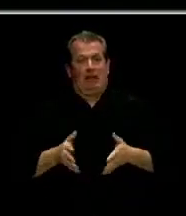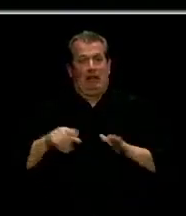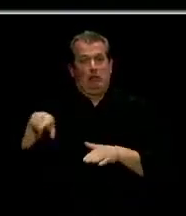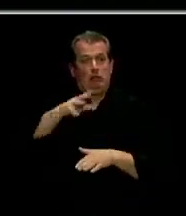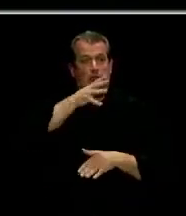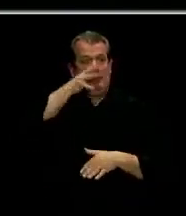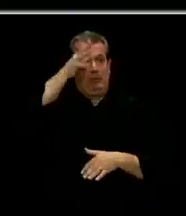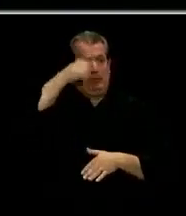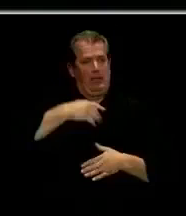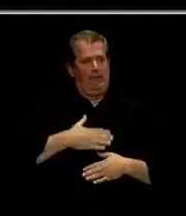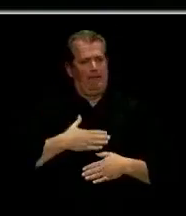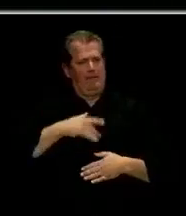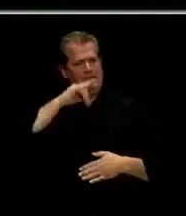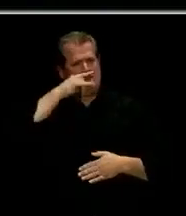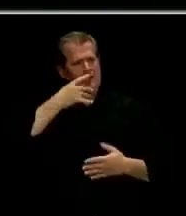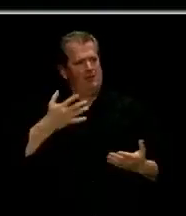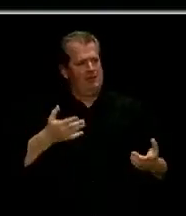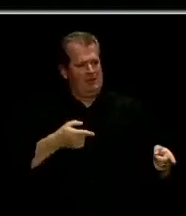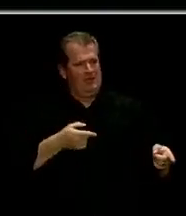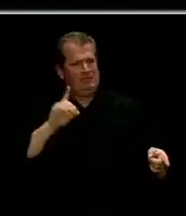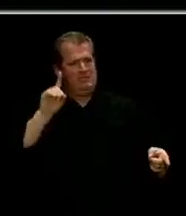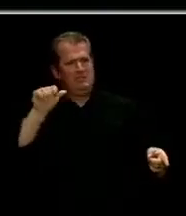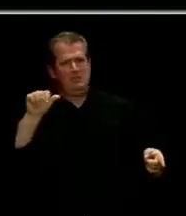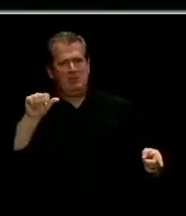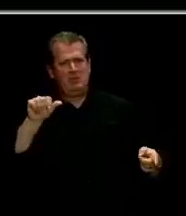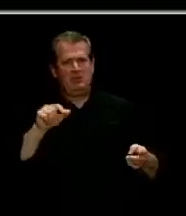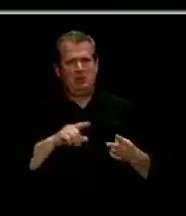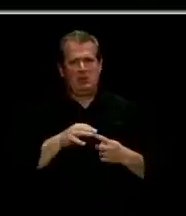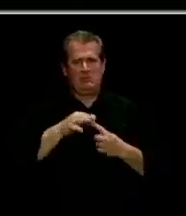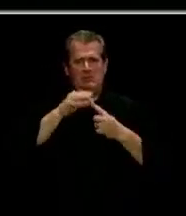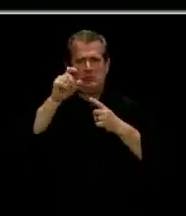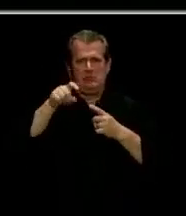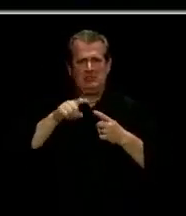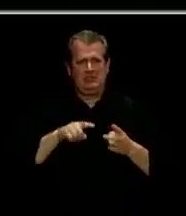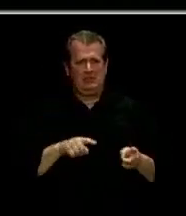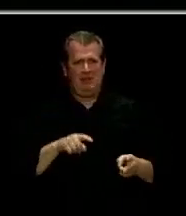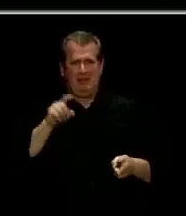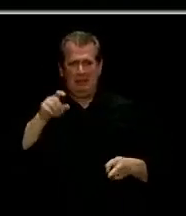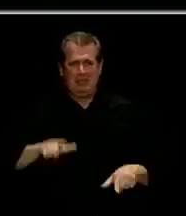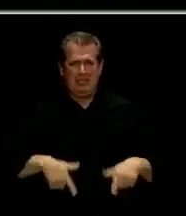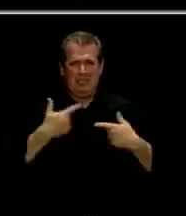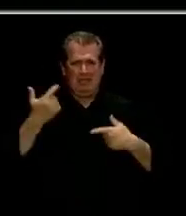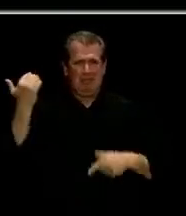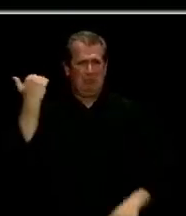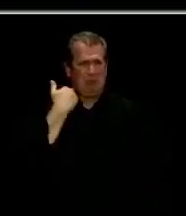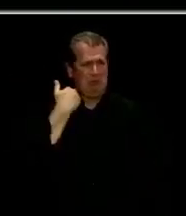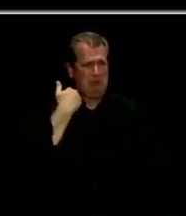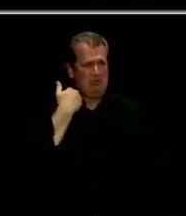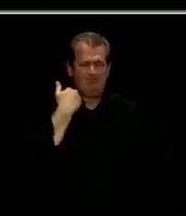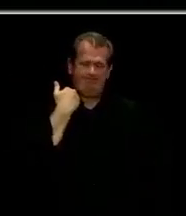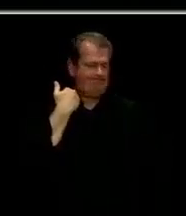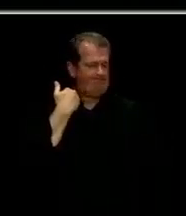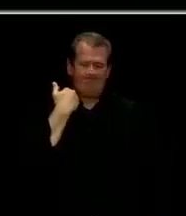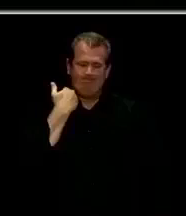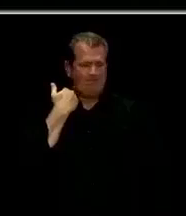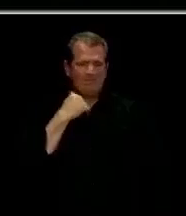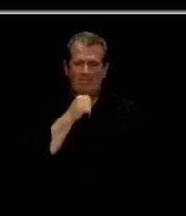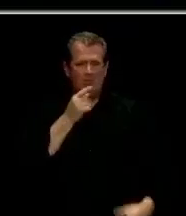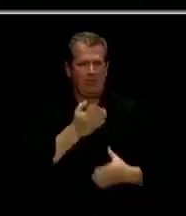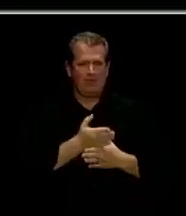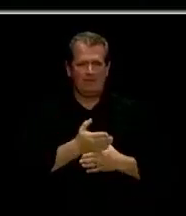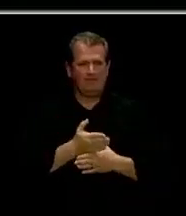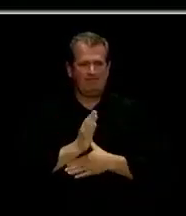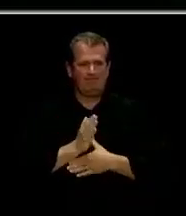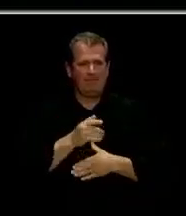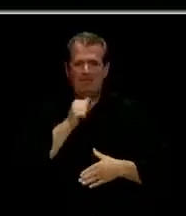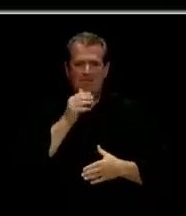of their disability or diagnosis, doesn't have to live in a life of poverty. So now with an Able